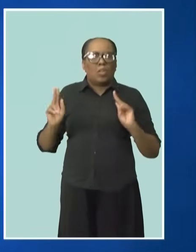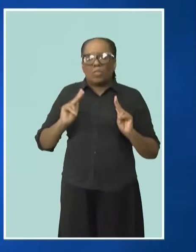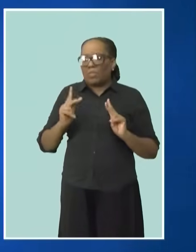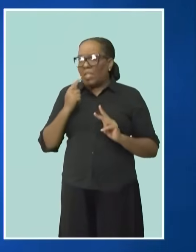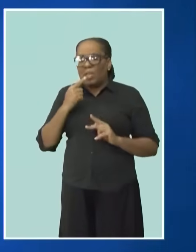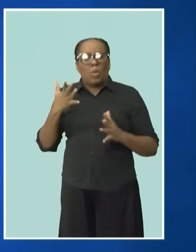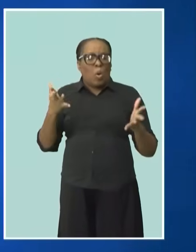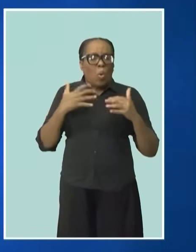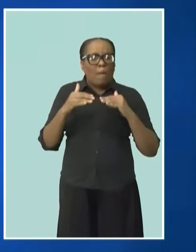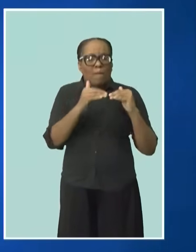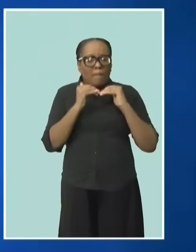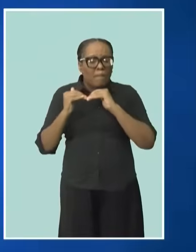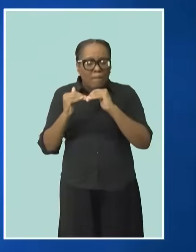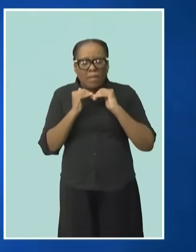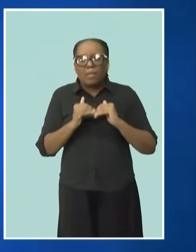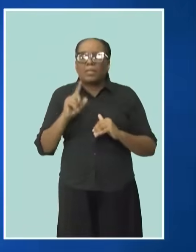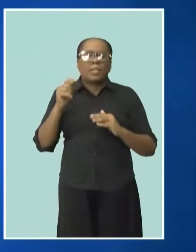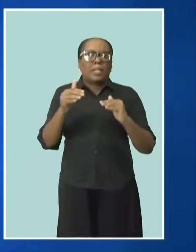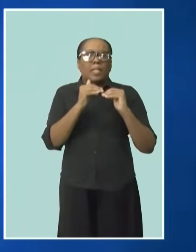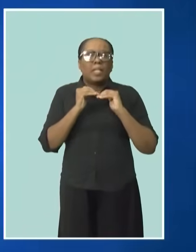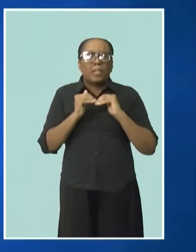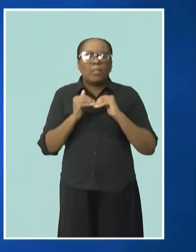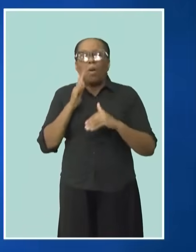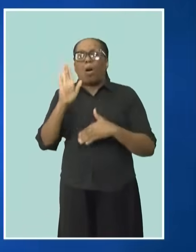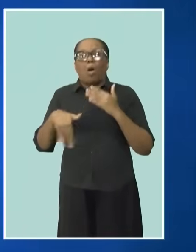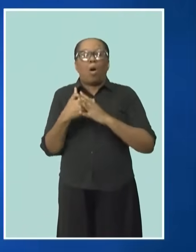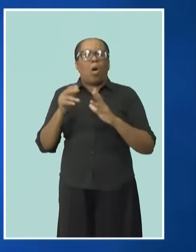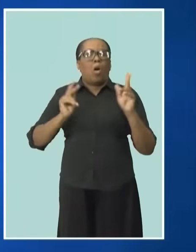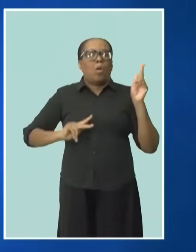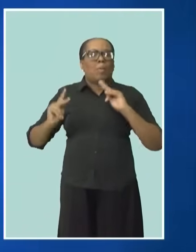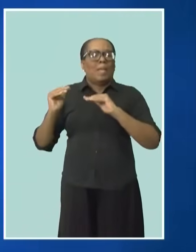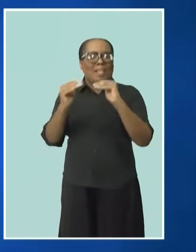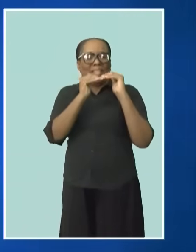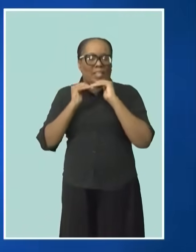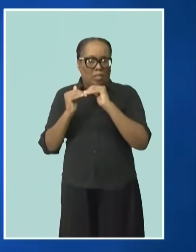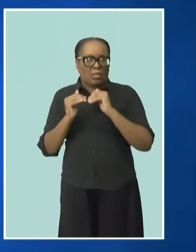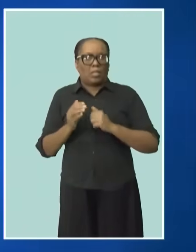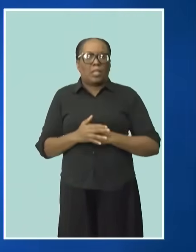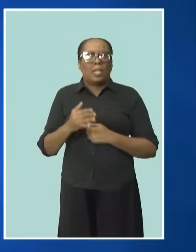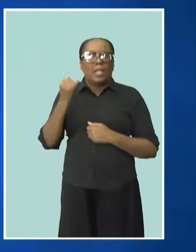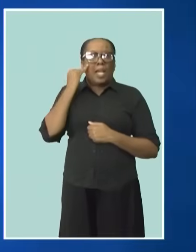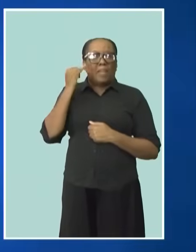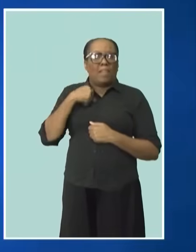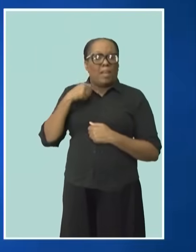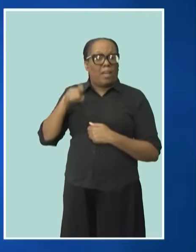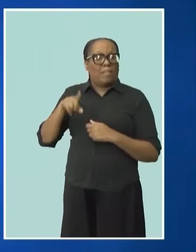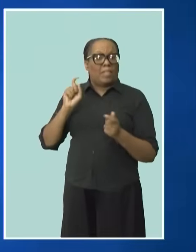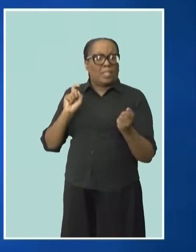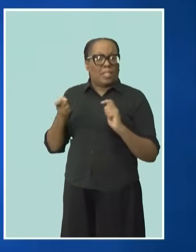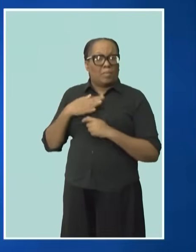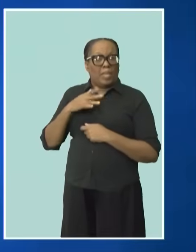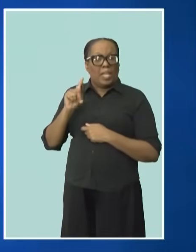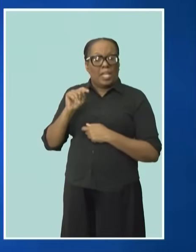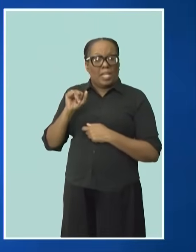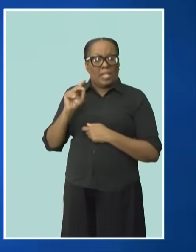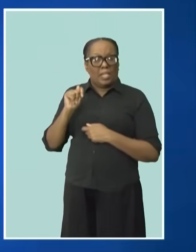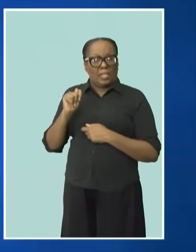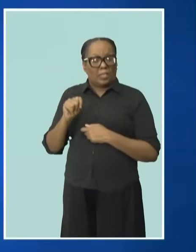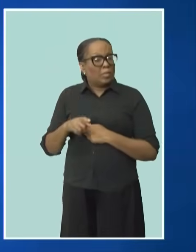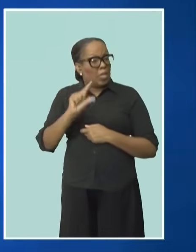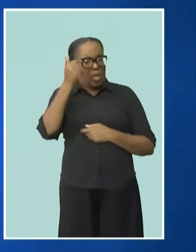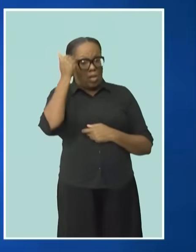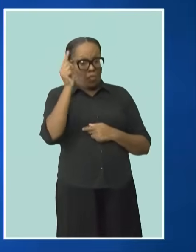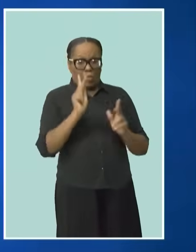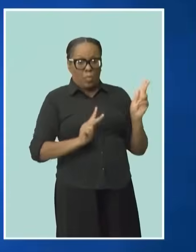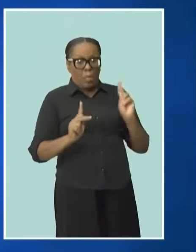equal rights and justice. So it should be equal for the top and for the bottom. So if I go to change my tank, I feel government officials